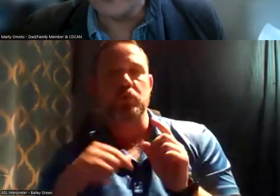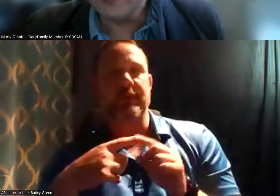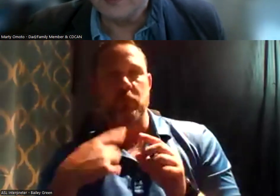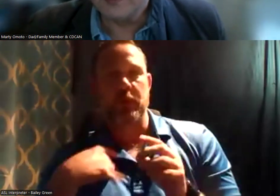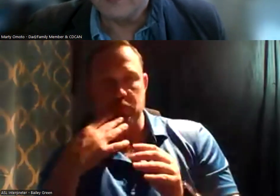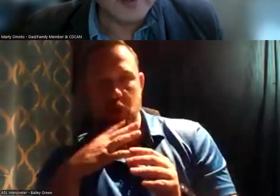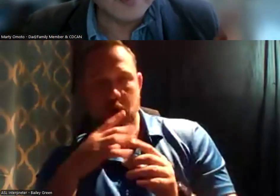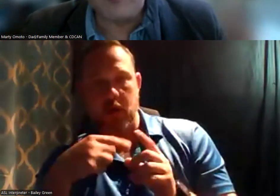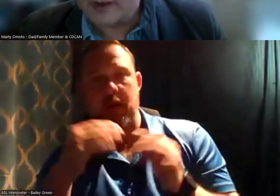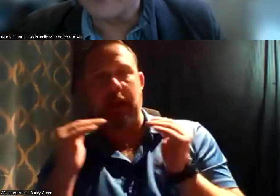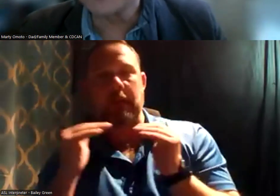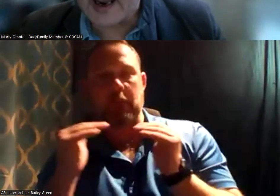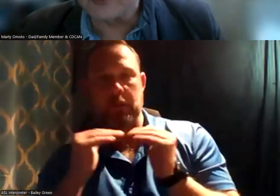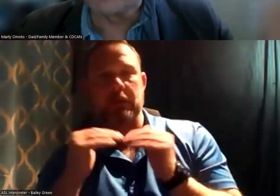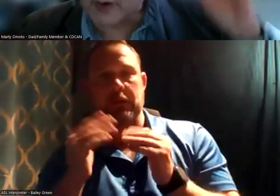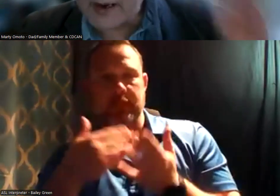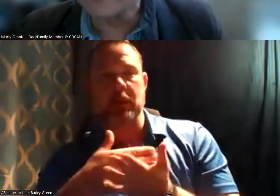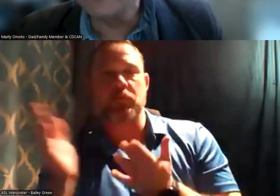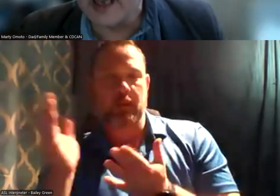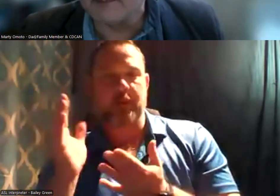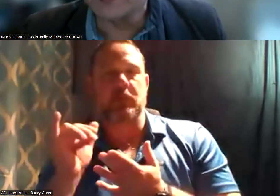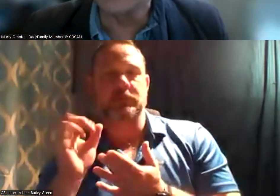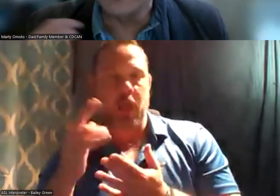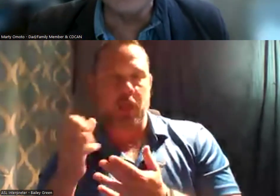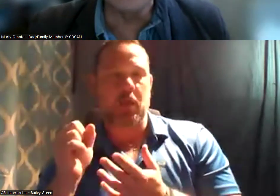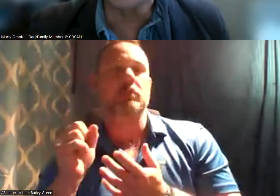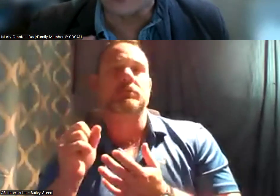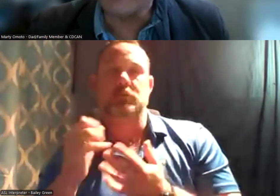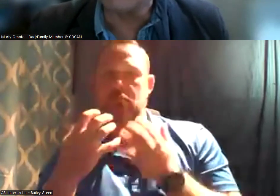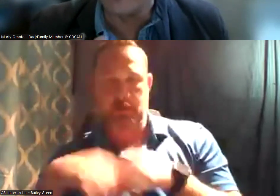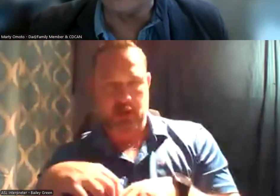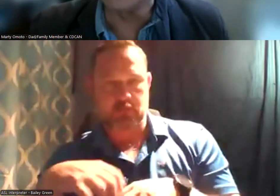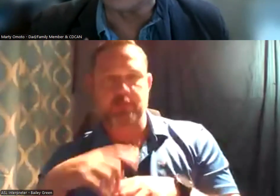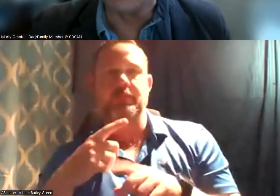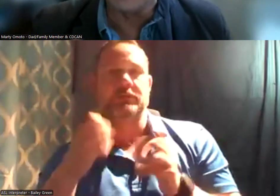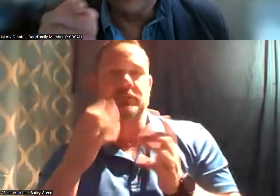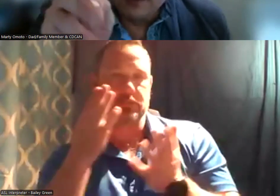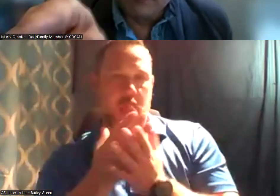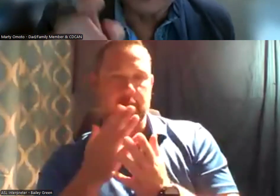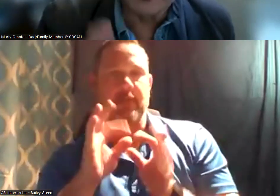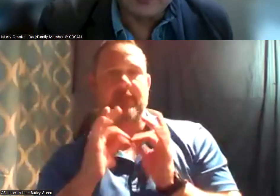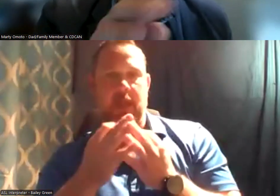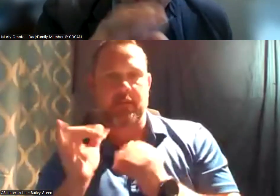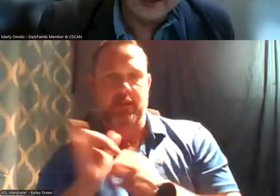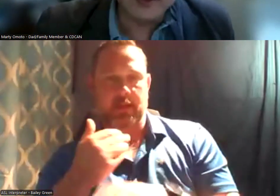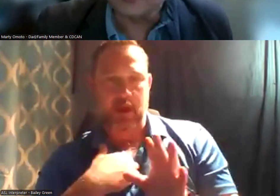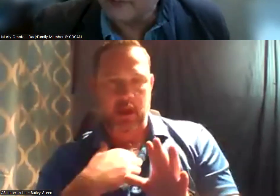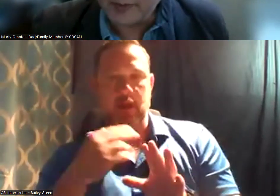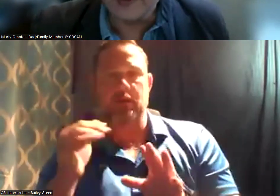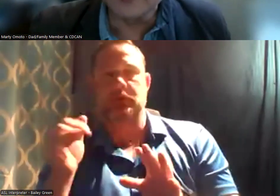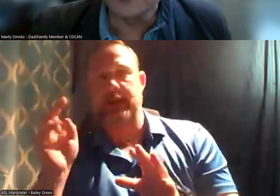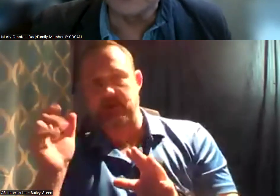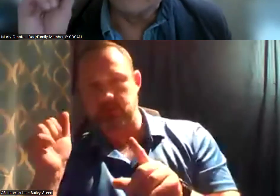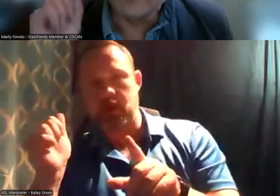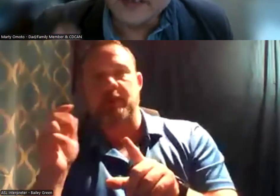about equity, then get rid of the silos, break them down, because it is stopping families like mine, Michelle's or Andrea's